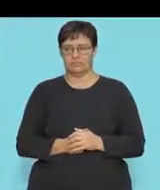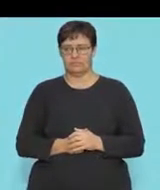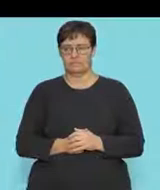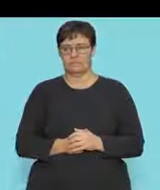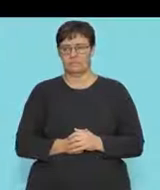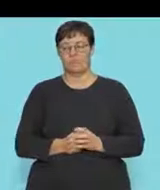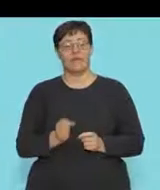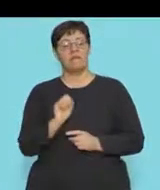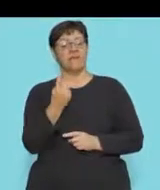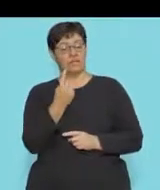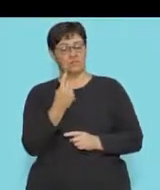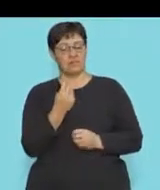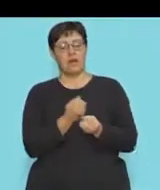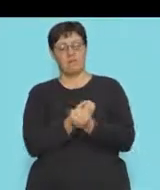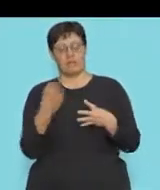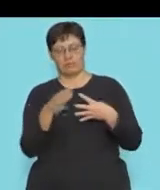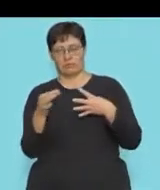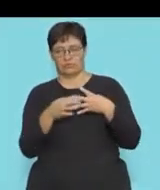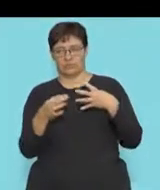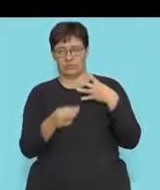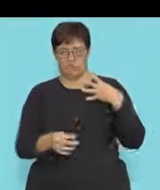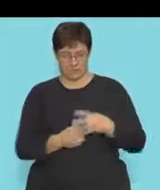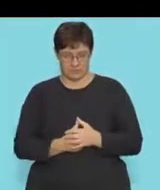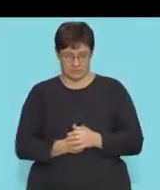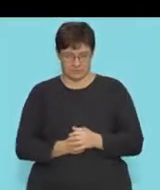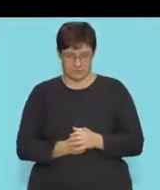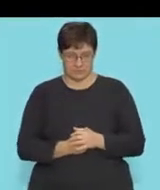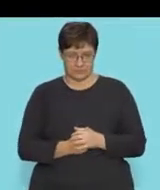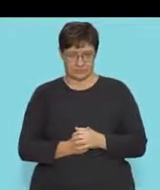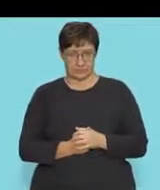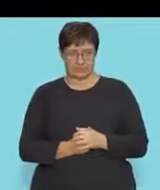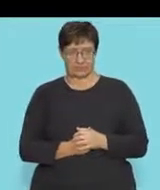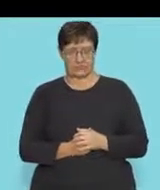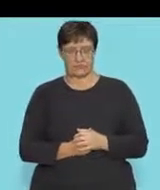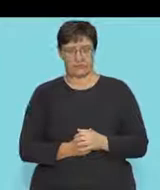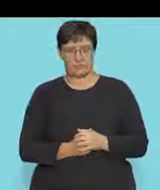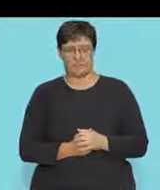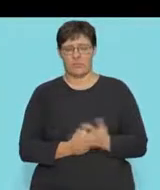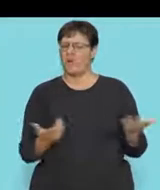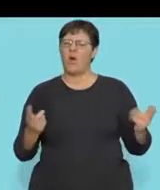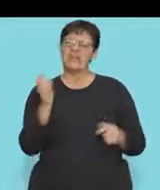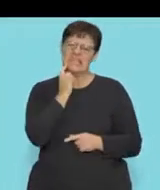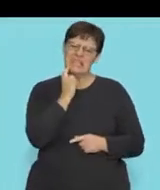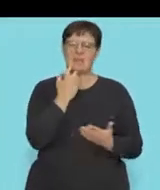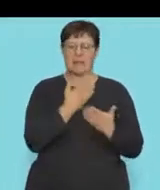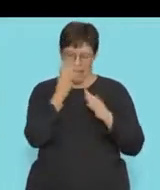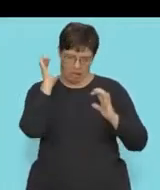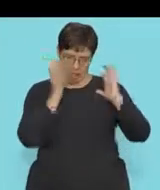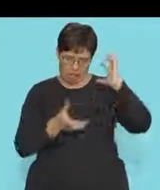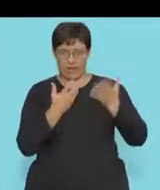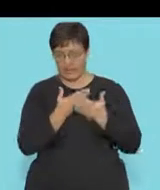So the first set of questions, again, are generally the multiple choice questions, often easy but can be